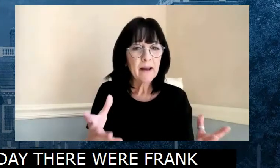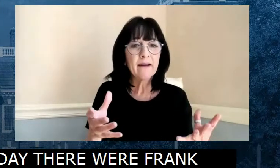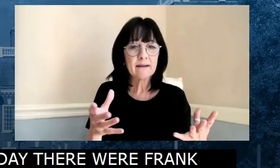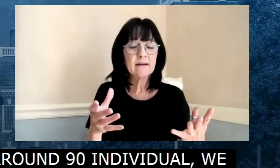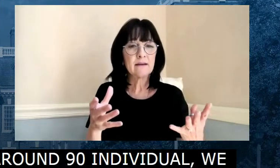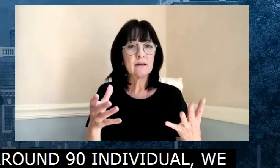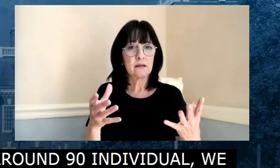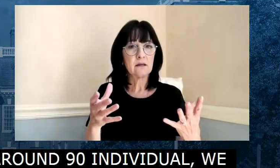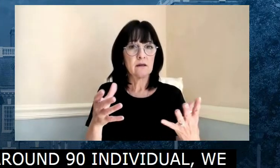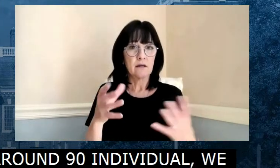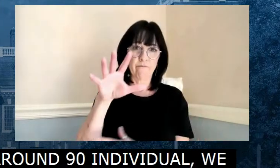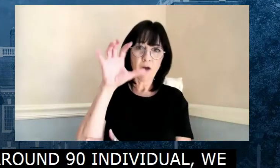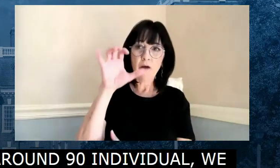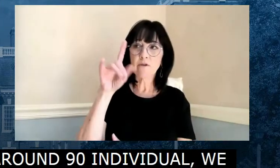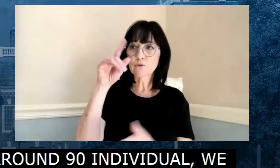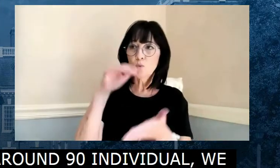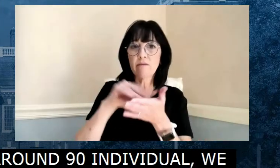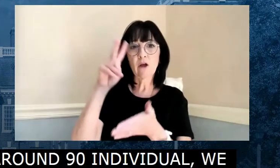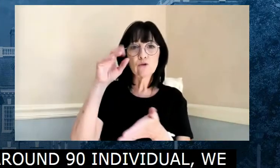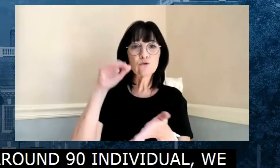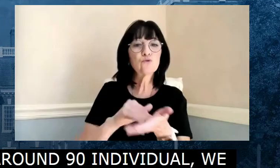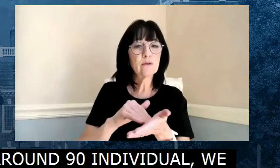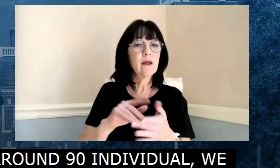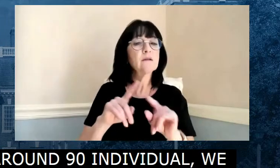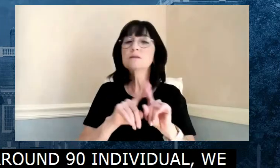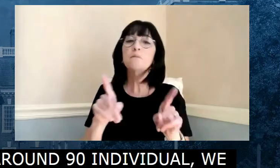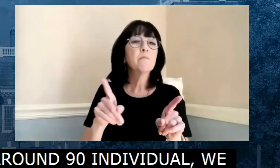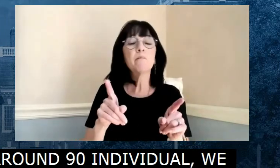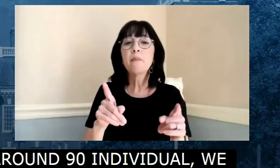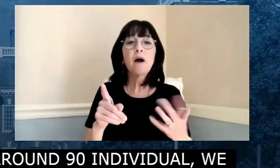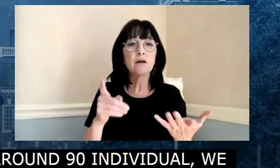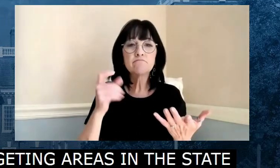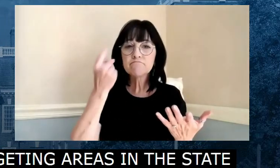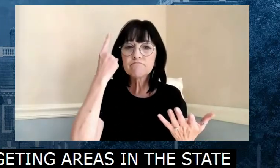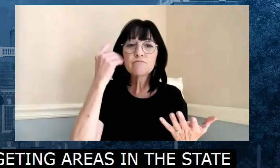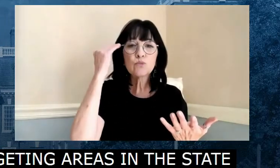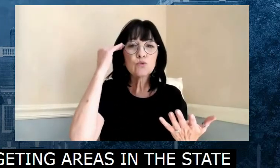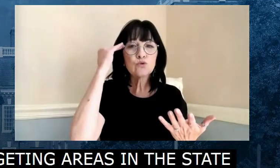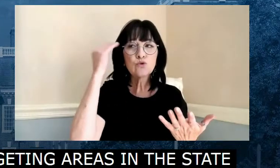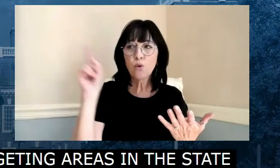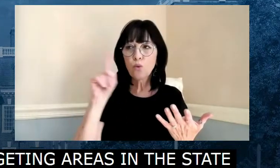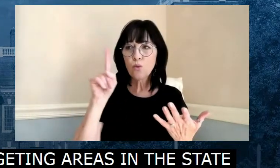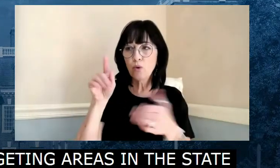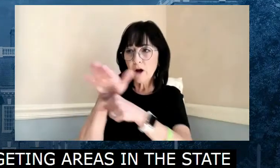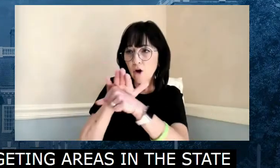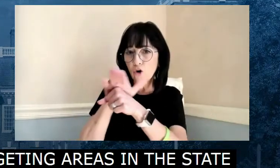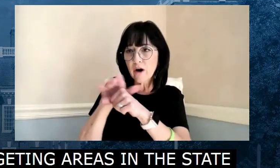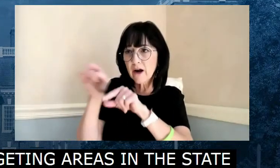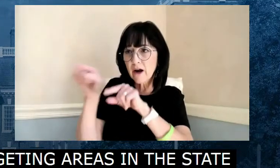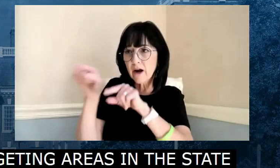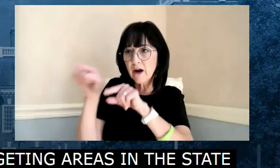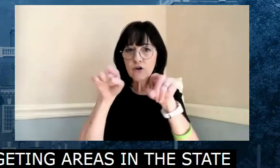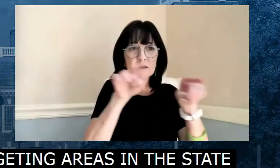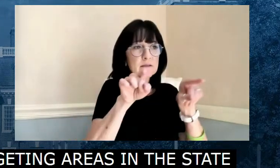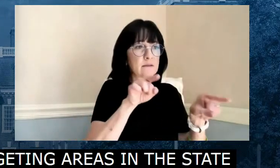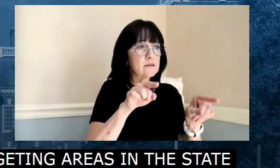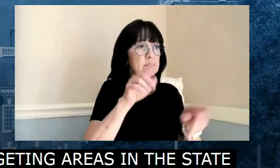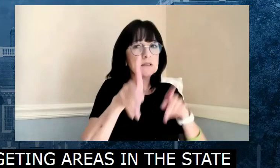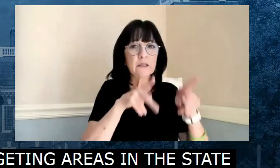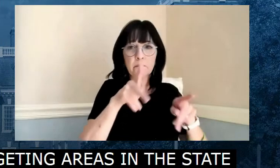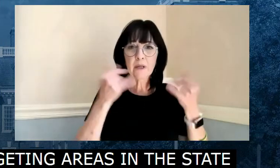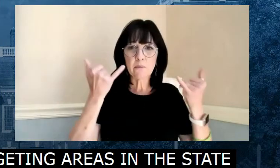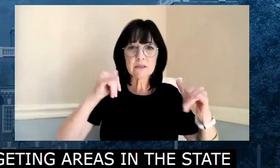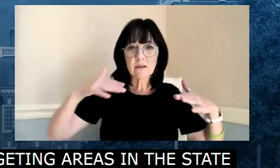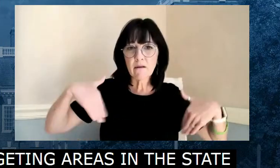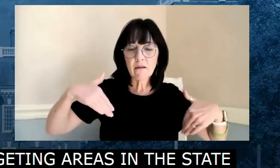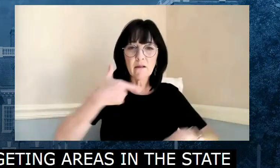within the state that we know have lower than average vaccination rates. And, for every arm we get, it's a step